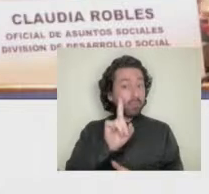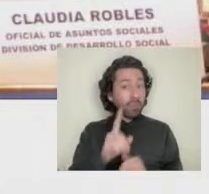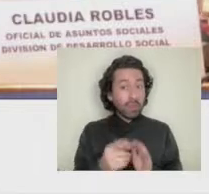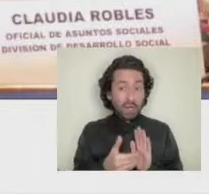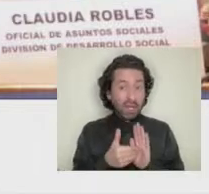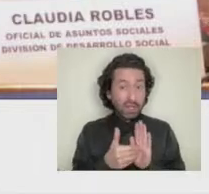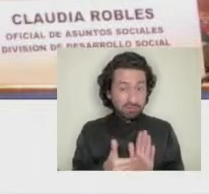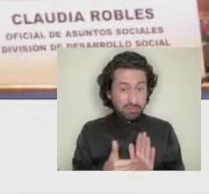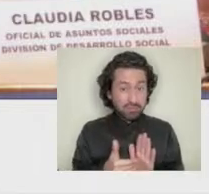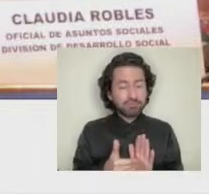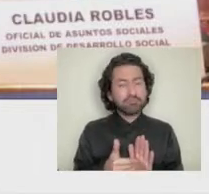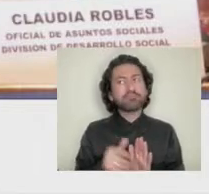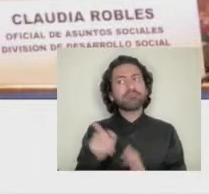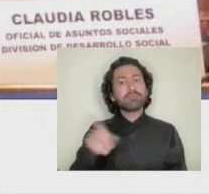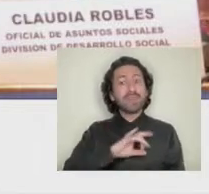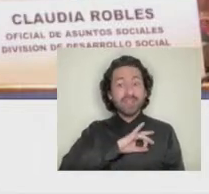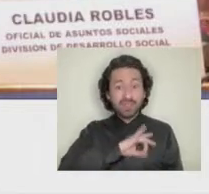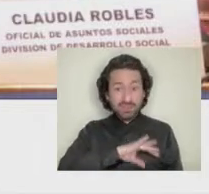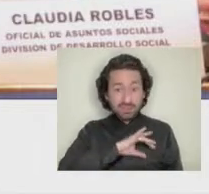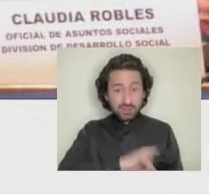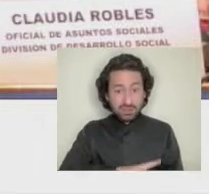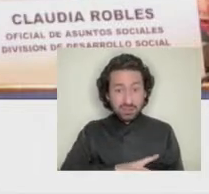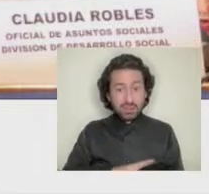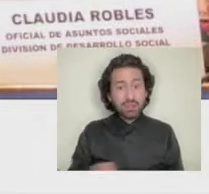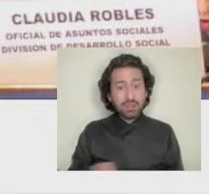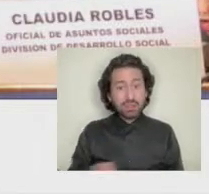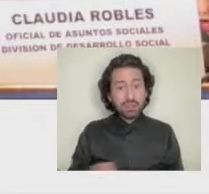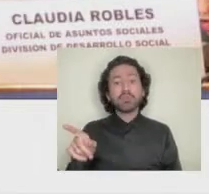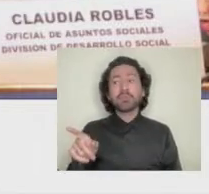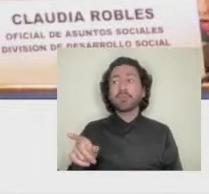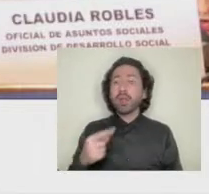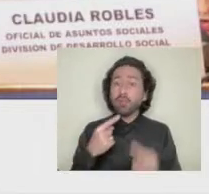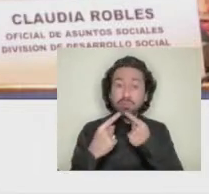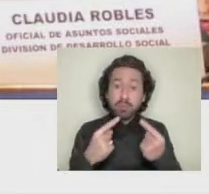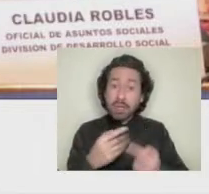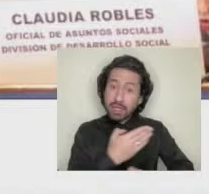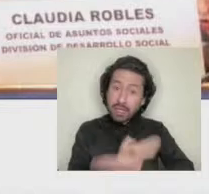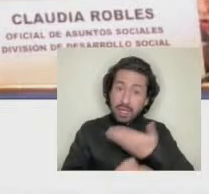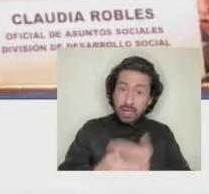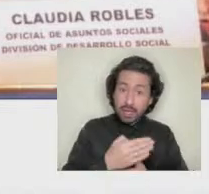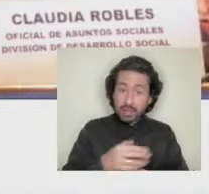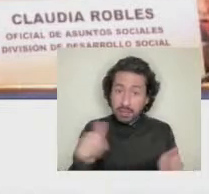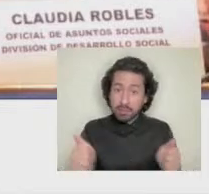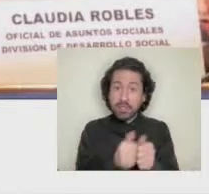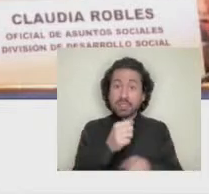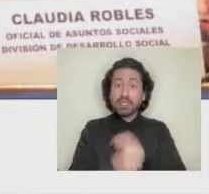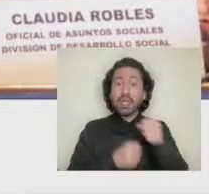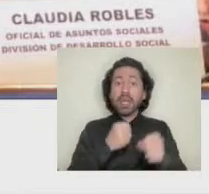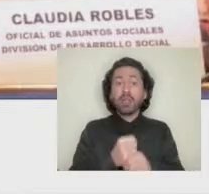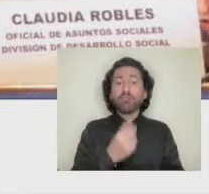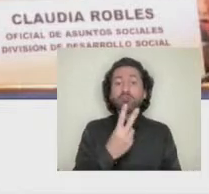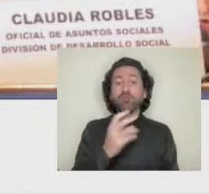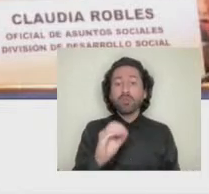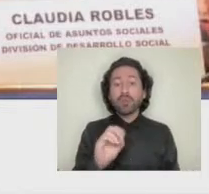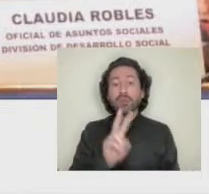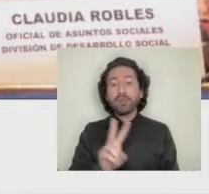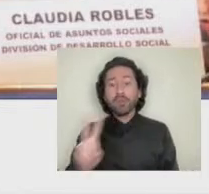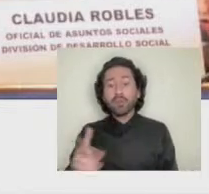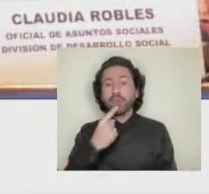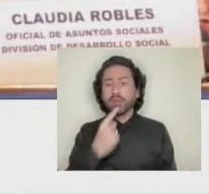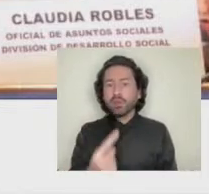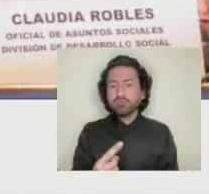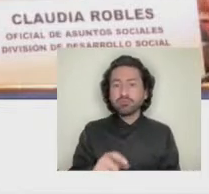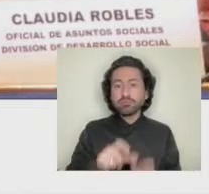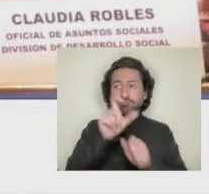But just considering the case of Chile, the results of the National Disability and Dependency Survey of 2022 shows that less